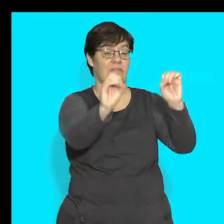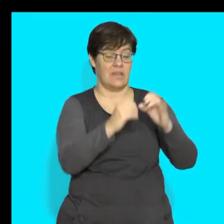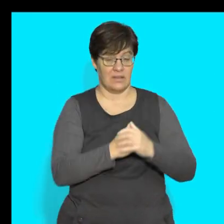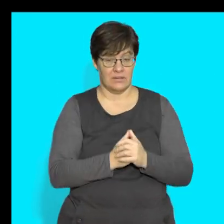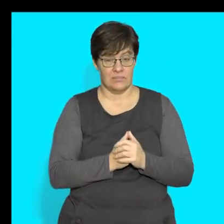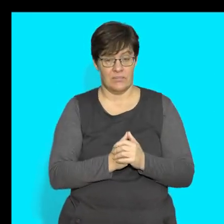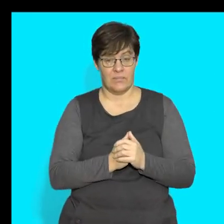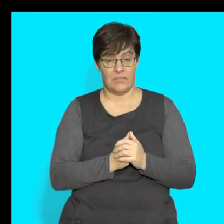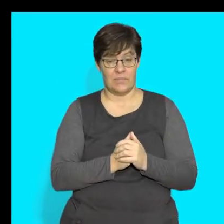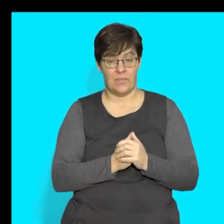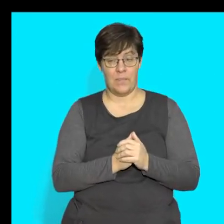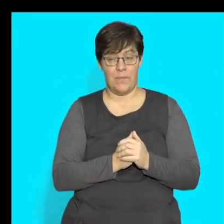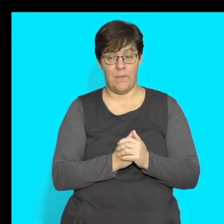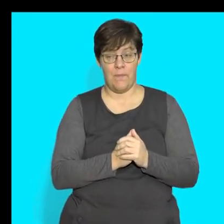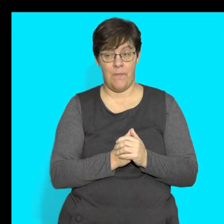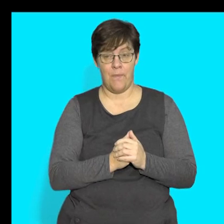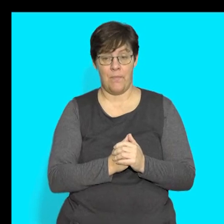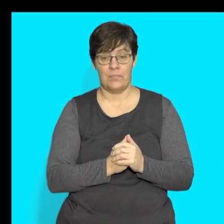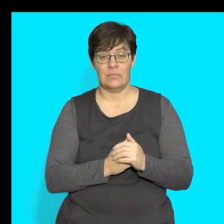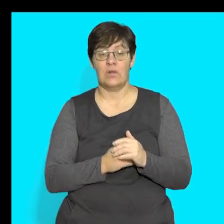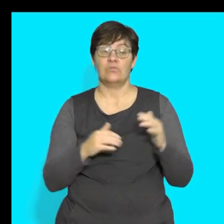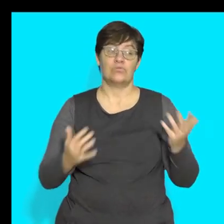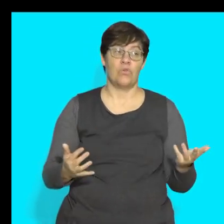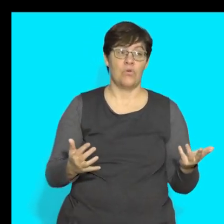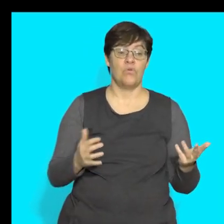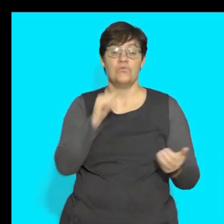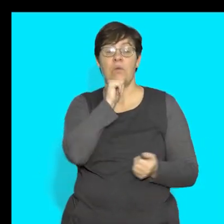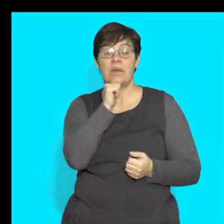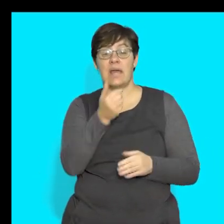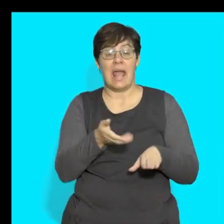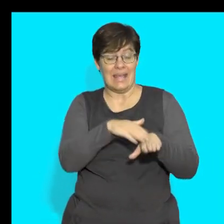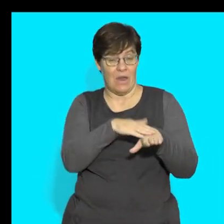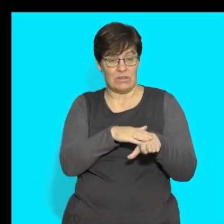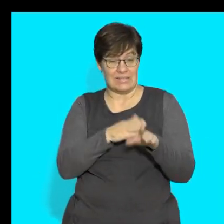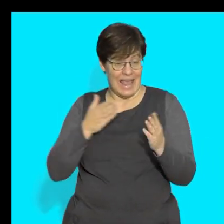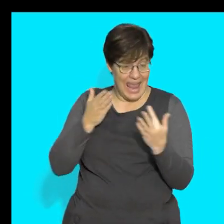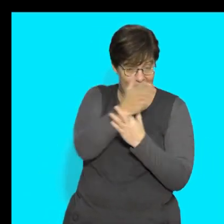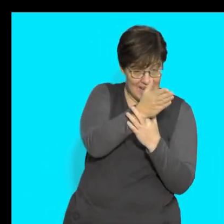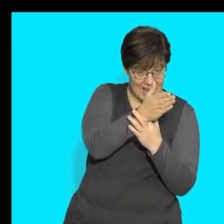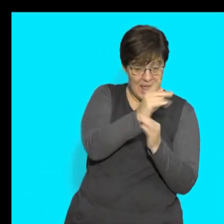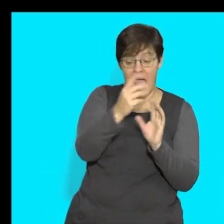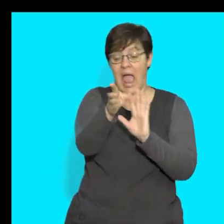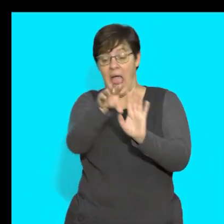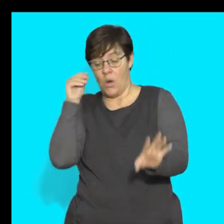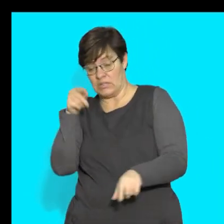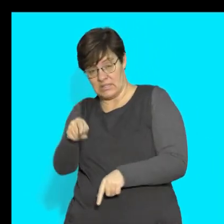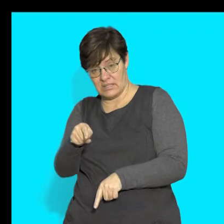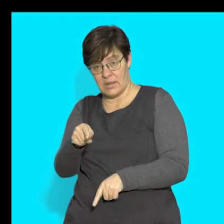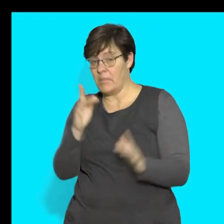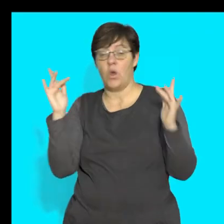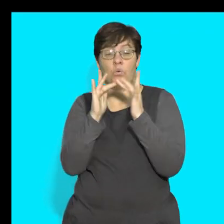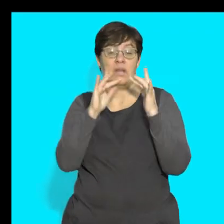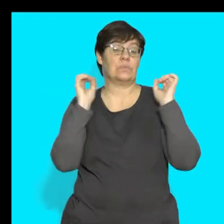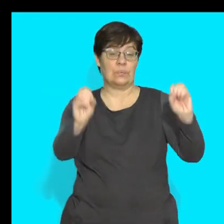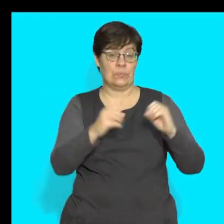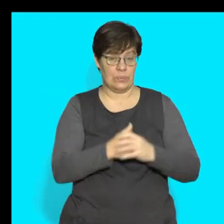any connection here. The brushes aren't making any connection over here. So even though the current was going in over there and coming out of